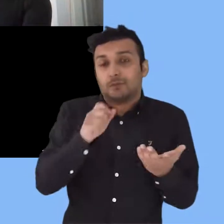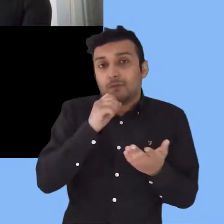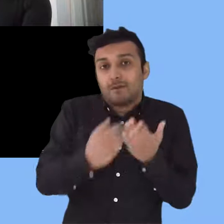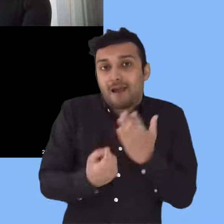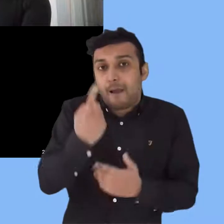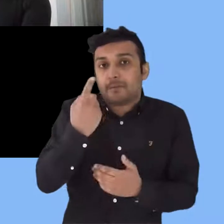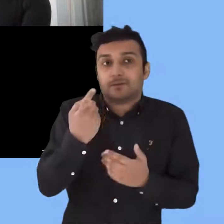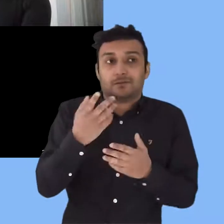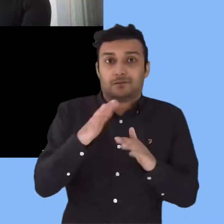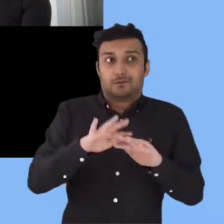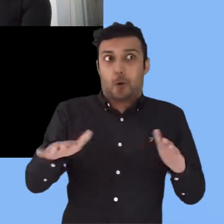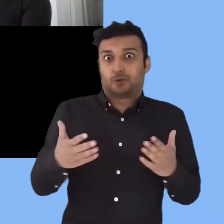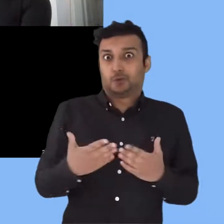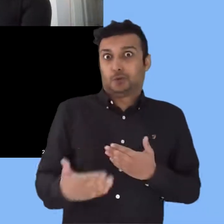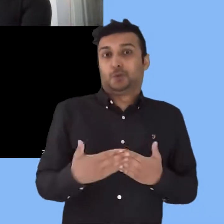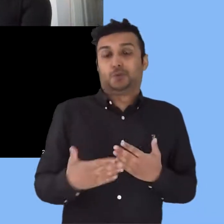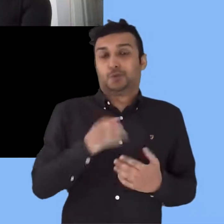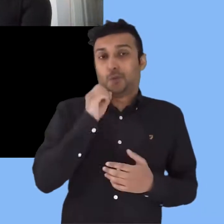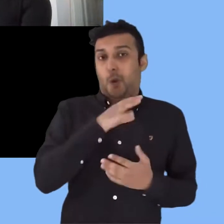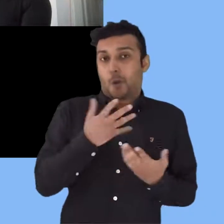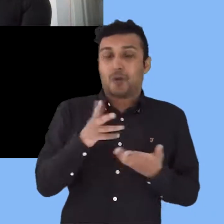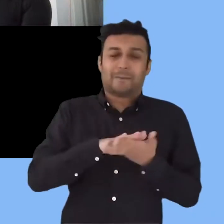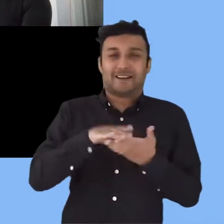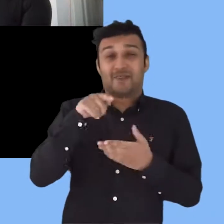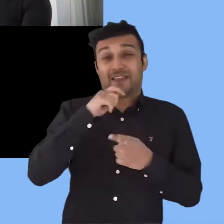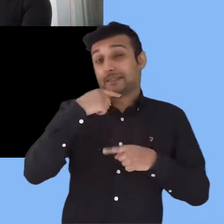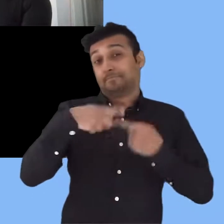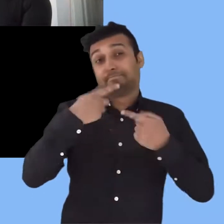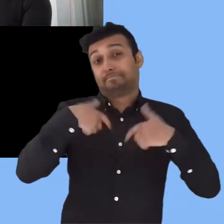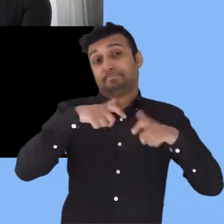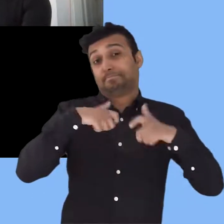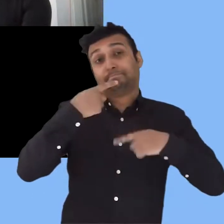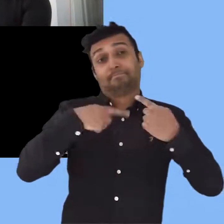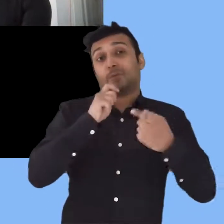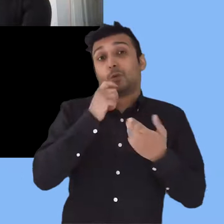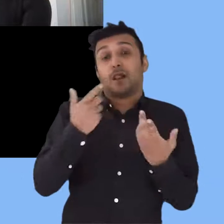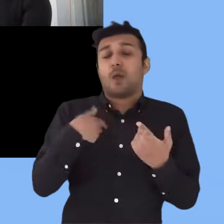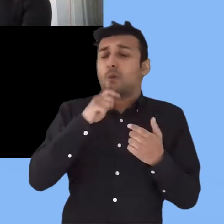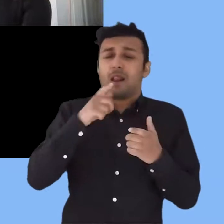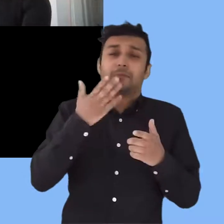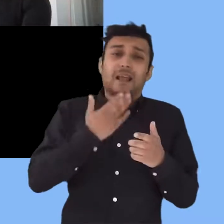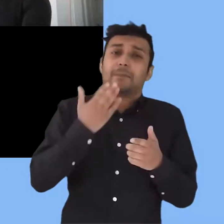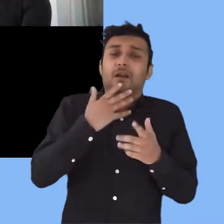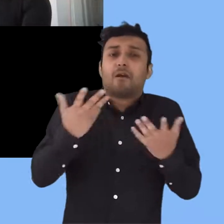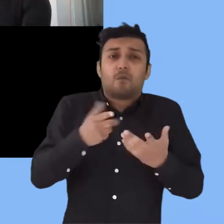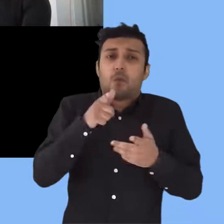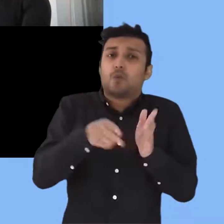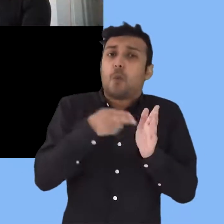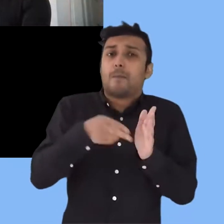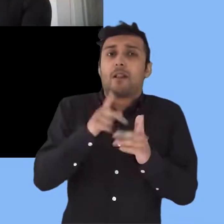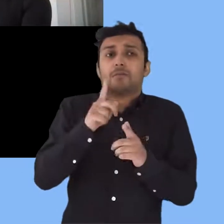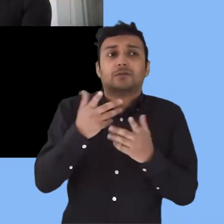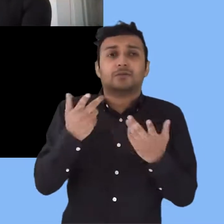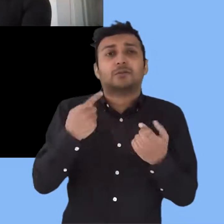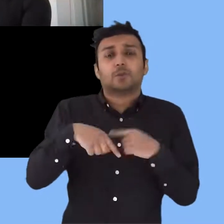really recognise that, and we'll continue to be having these conversations. We'll continue to get things wrong as well, but we need to keep trying to be better as